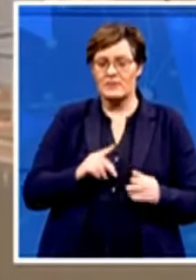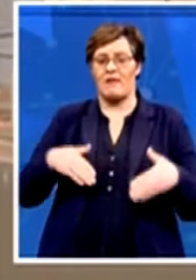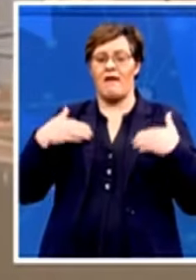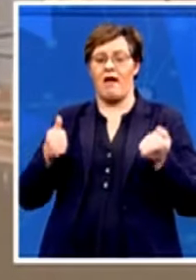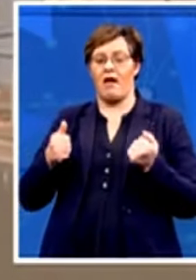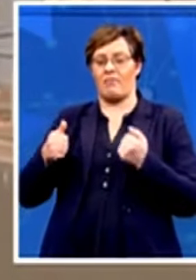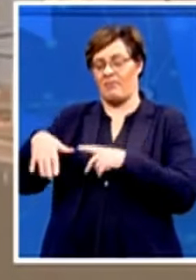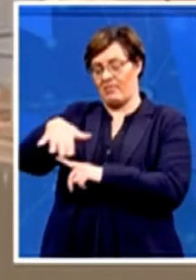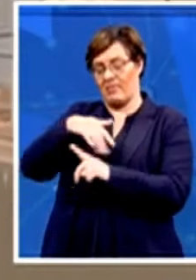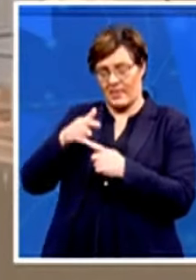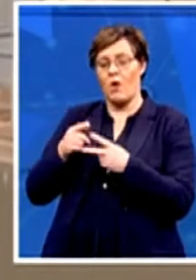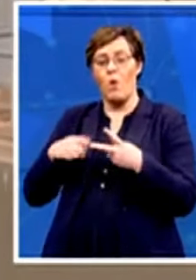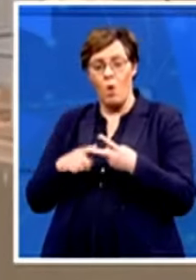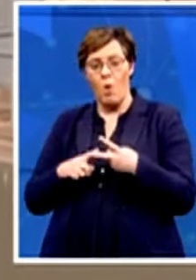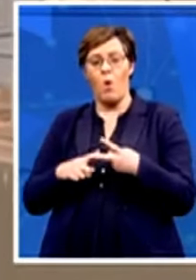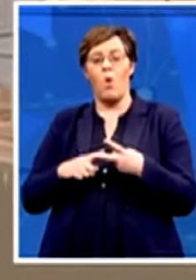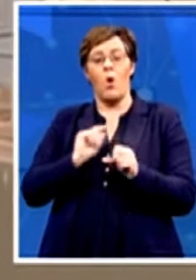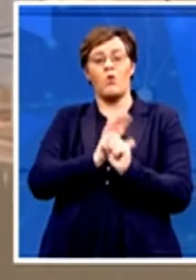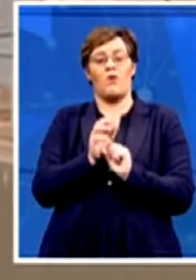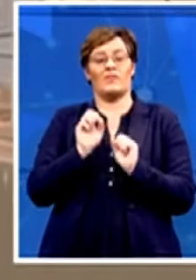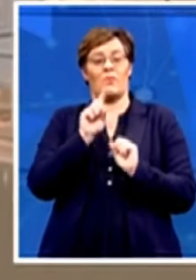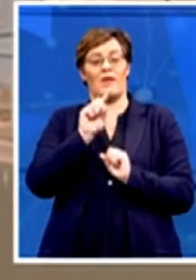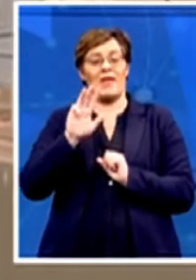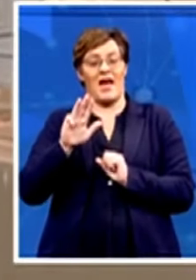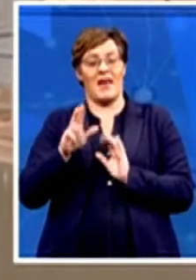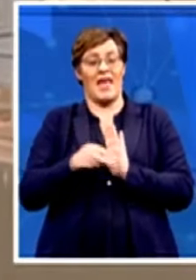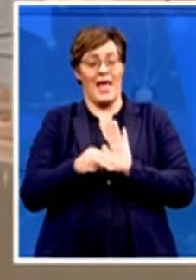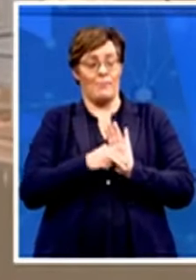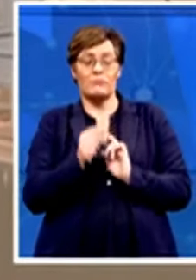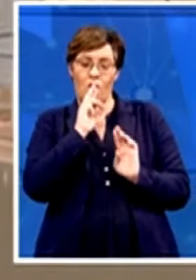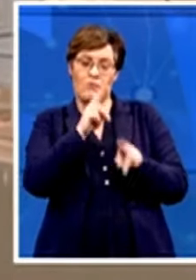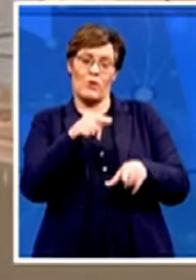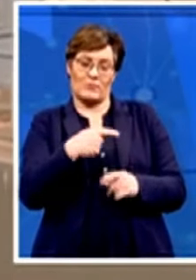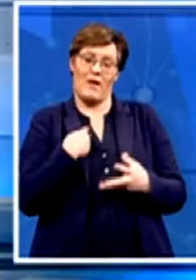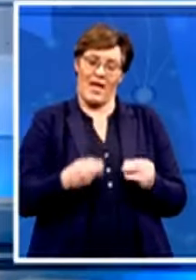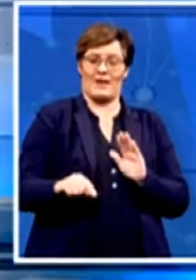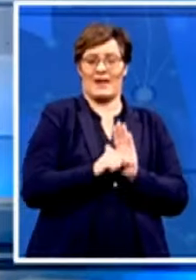COVID-19 related apps. Patricia Fasaki, SABC News in Pretoria.